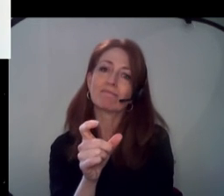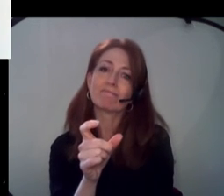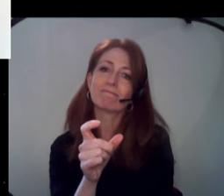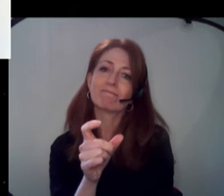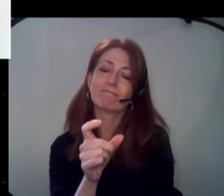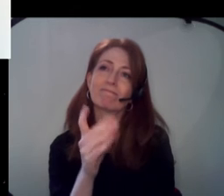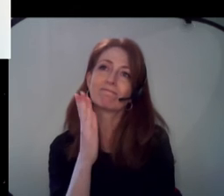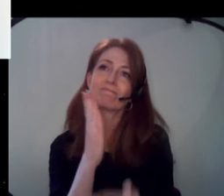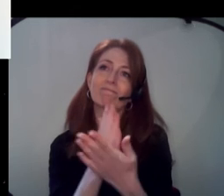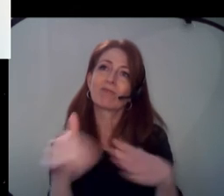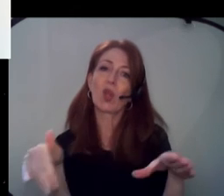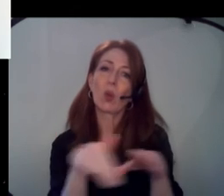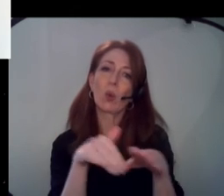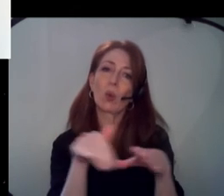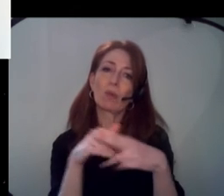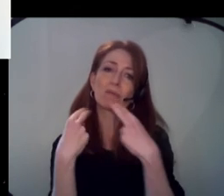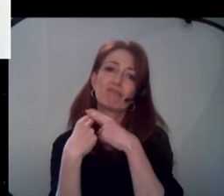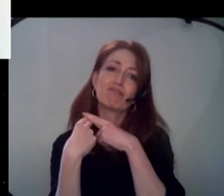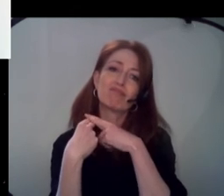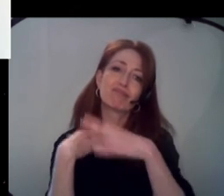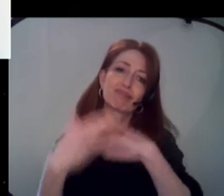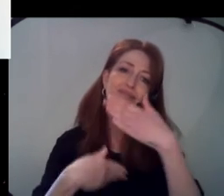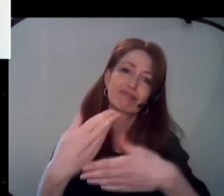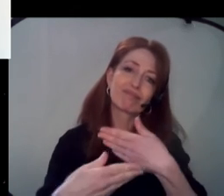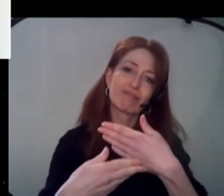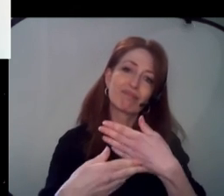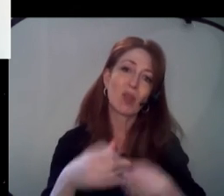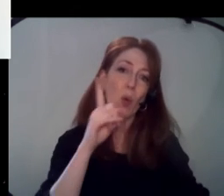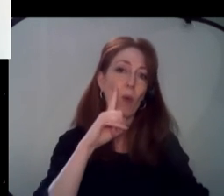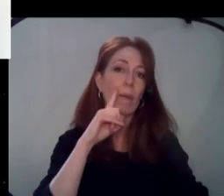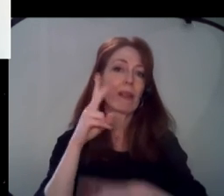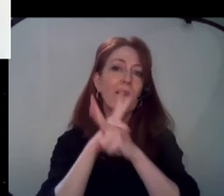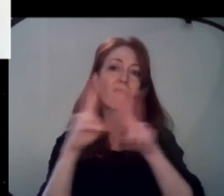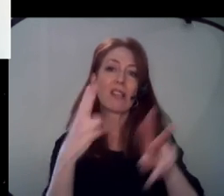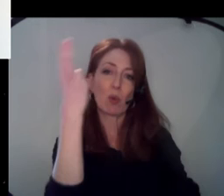long tradition of women in the visual arts. And